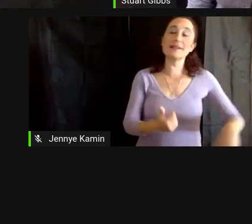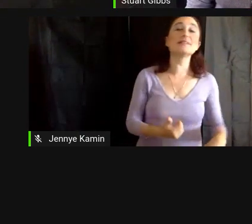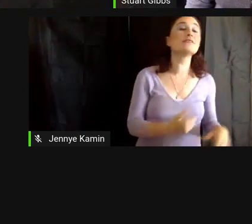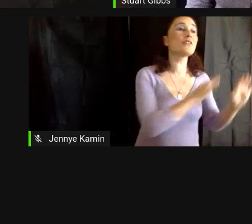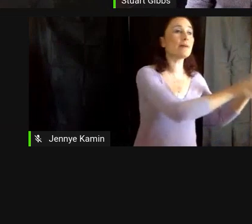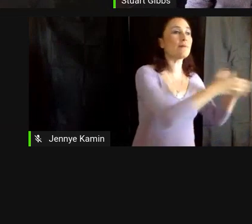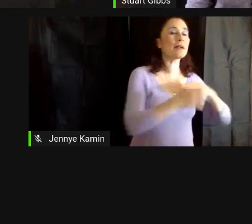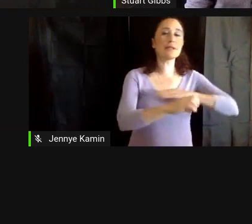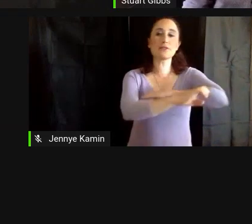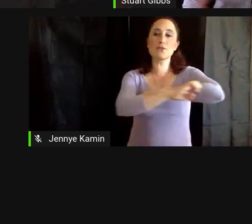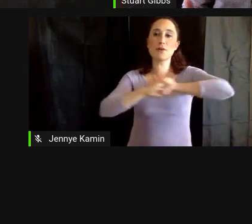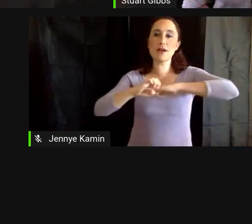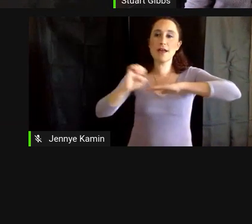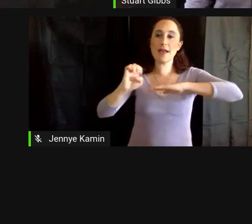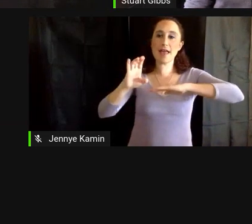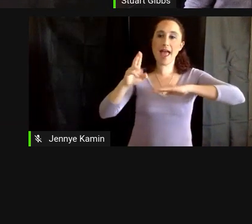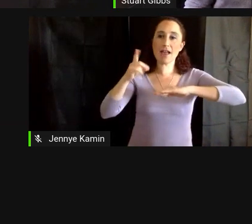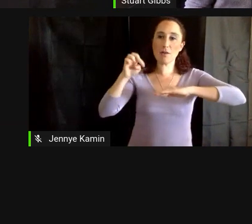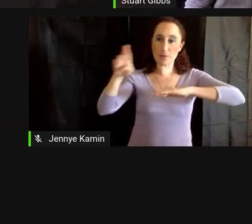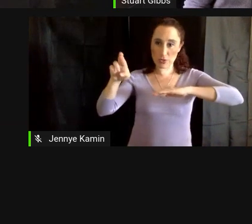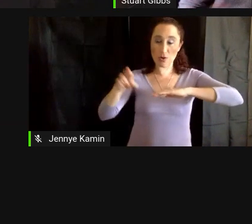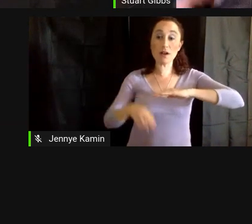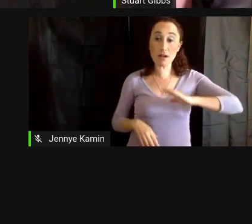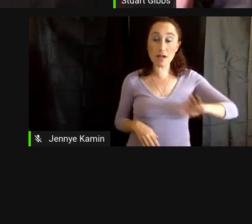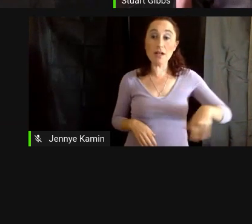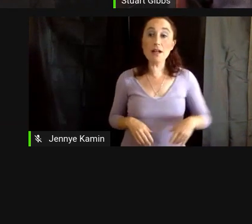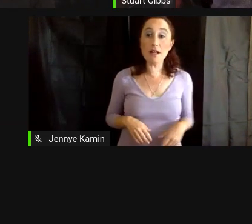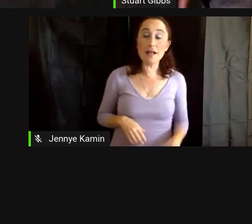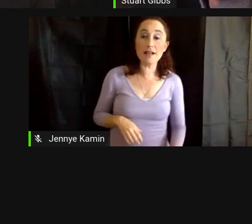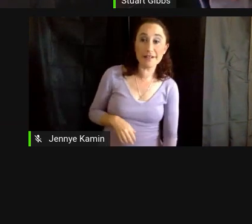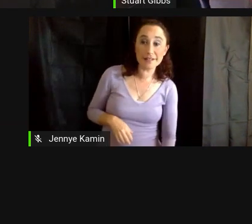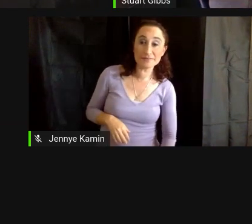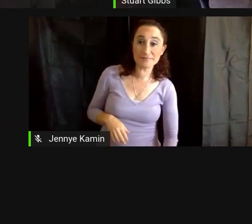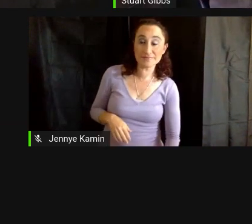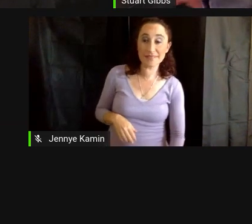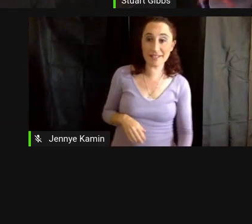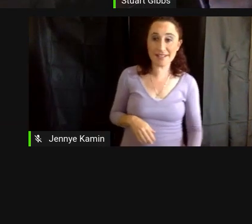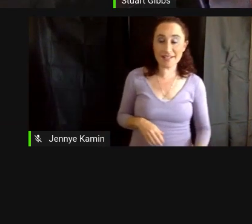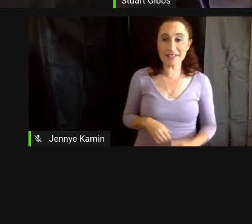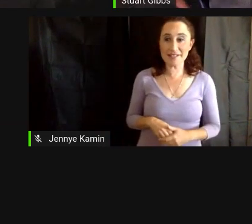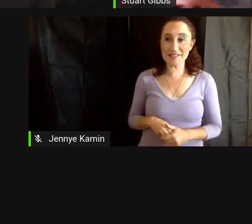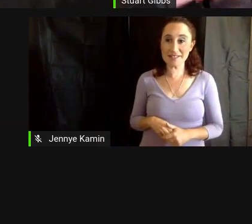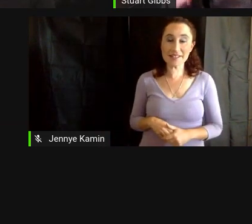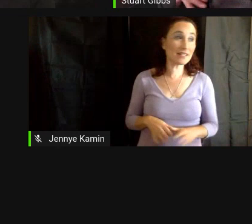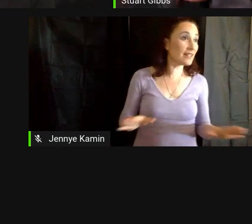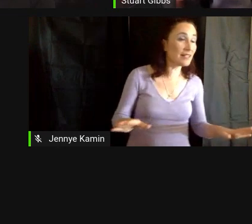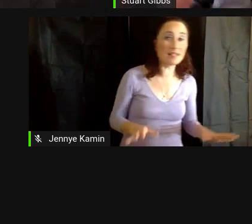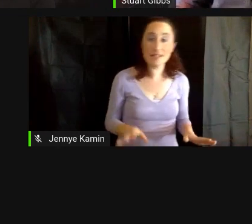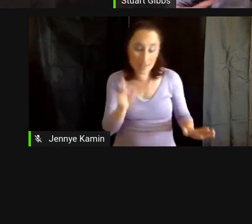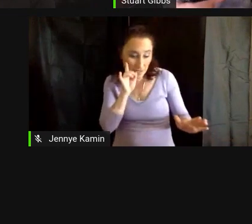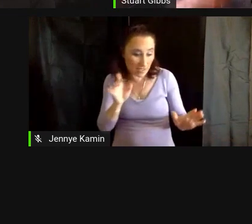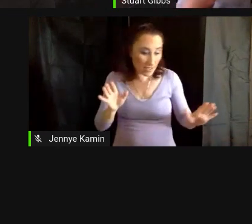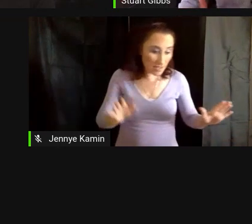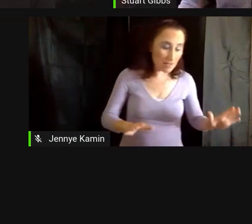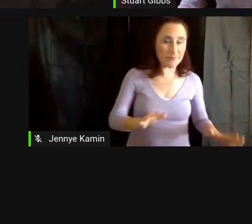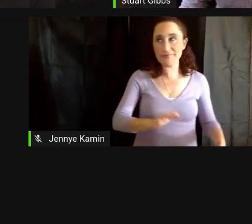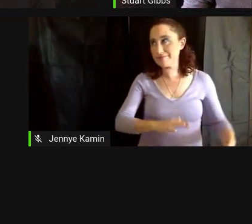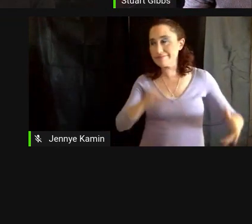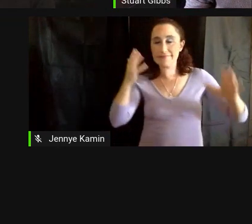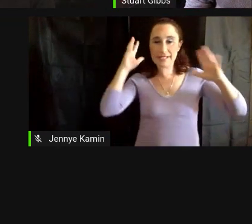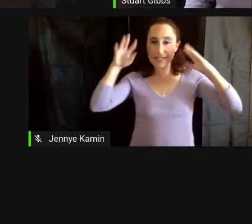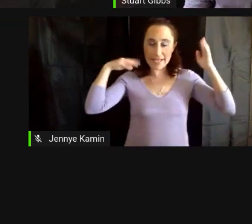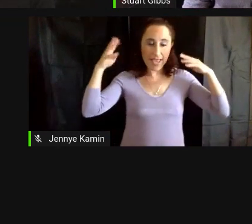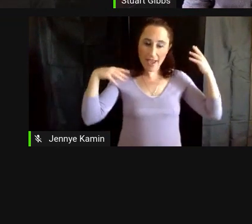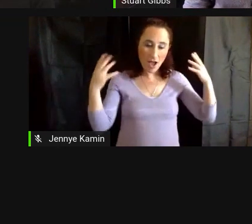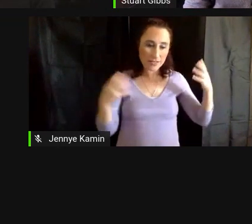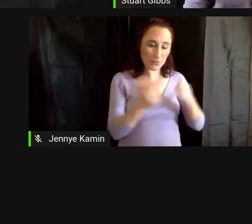to Ecuador, where all the bananas are grown in that area, and then there's all sorts of shenanigans as they start, this team has just been